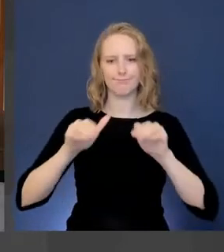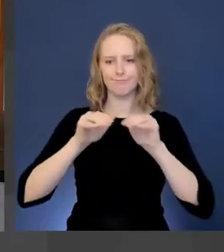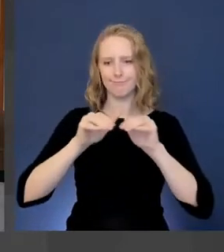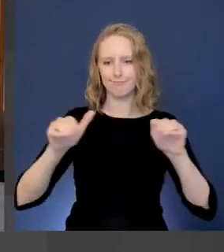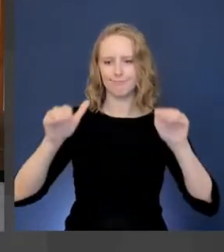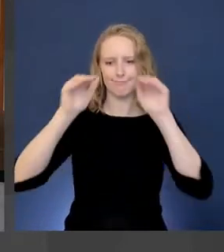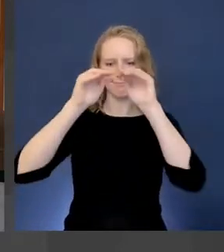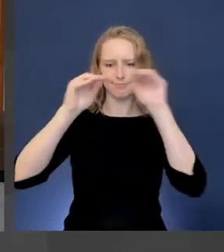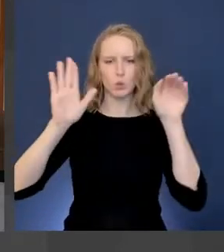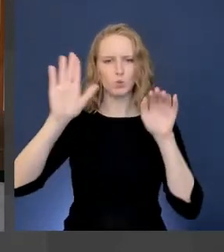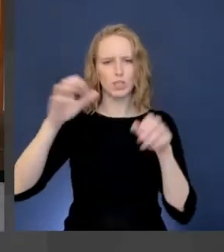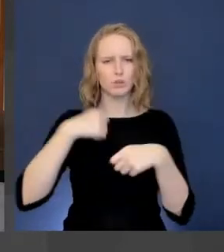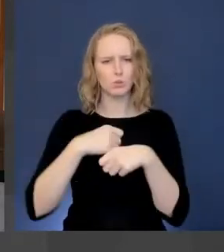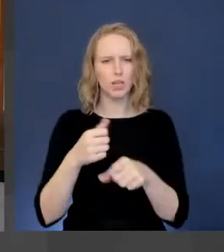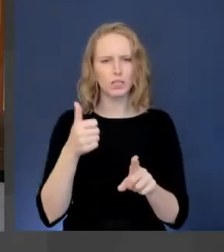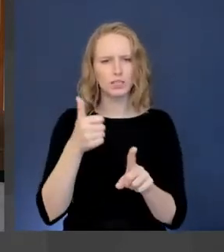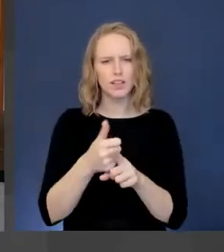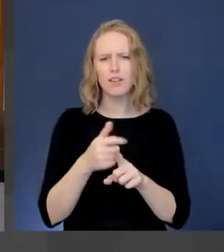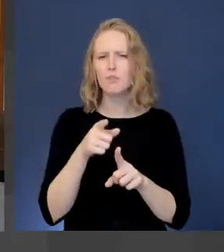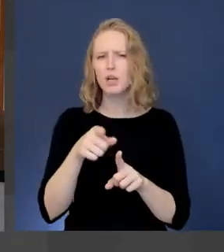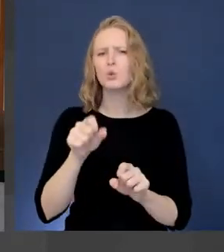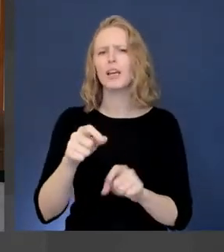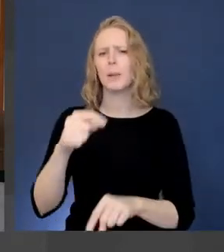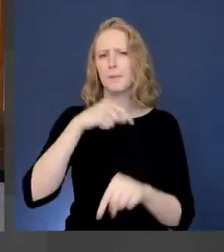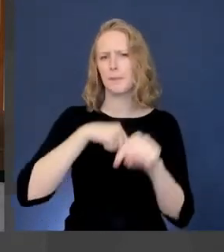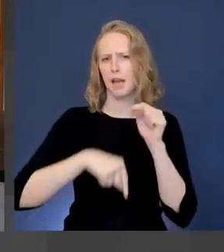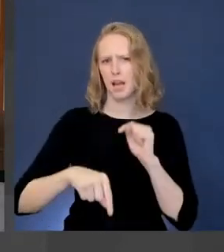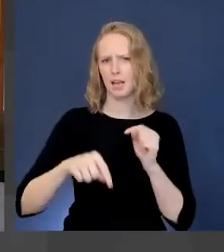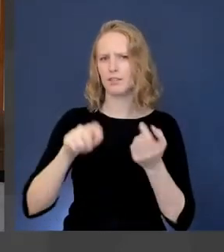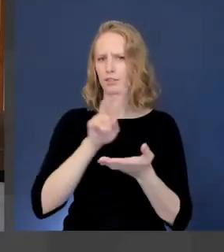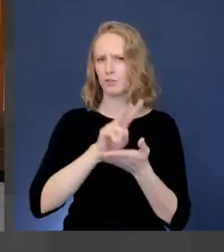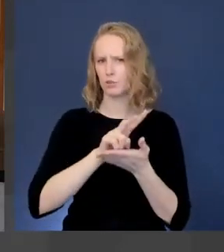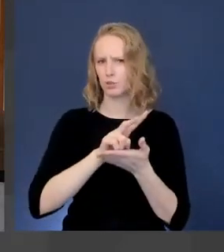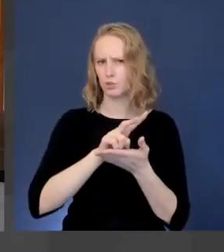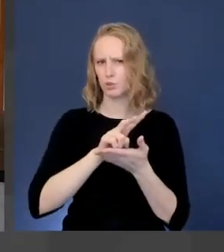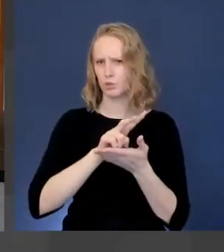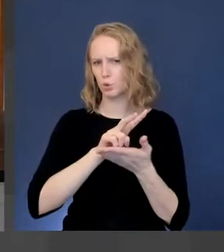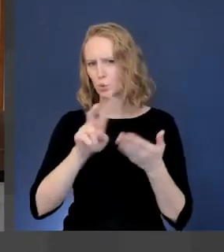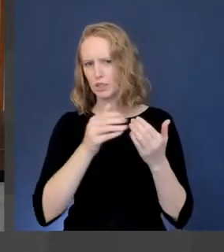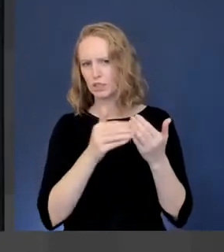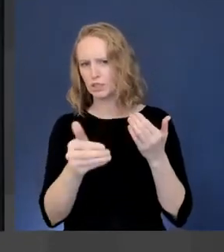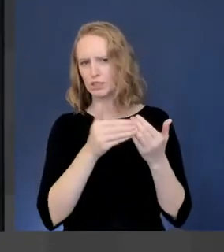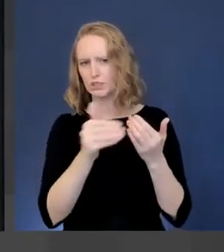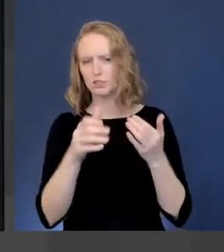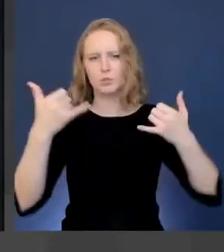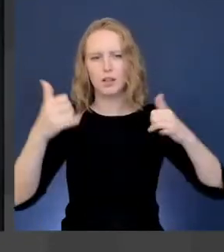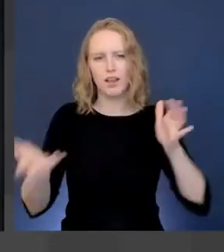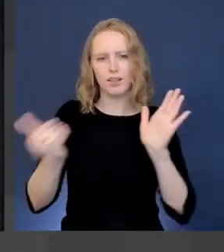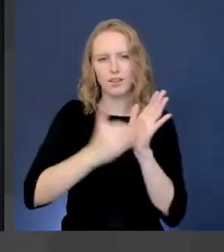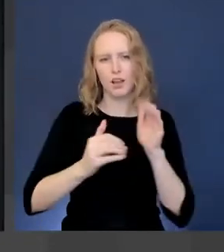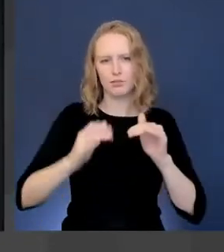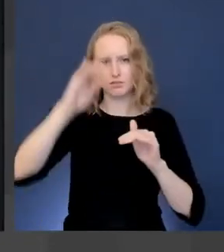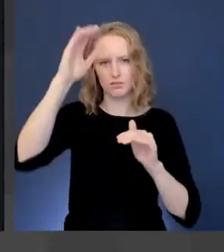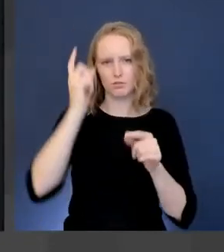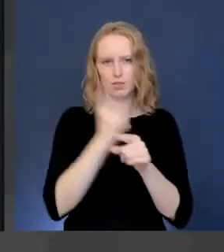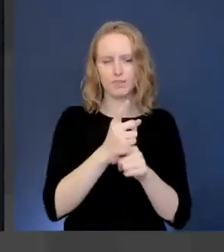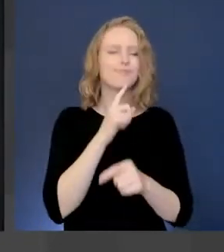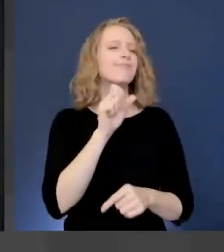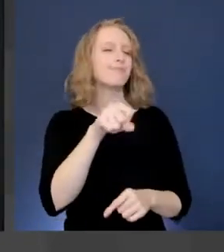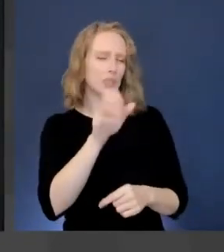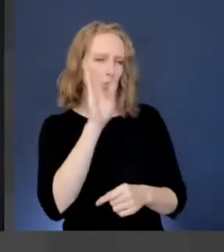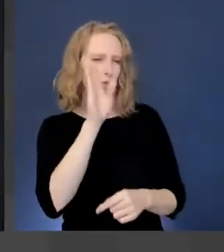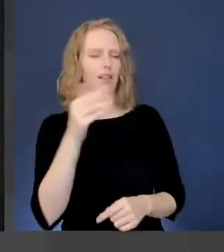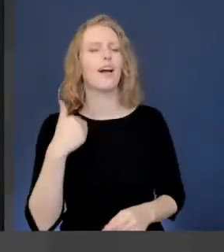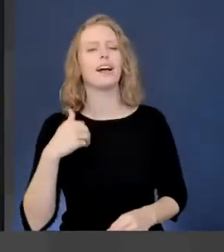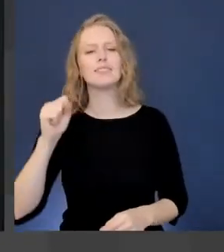but you can come back for up to 2 weeks and replay the same thing. Right, yeah. Our tower runs will be seeded and they will